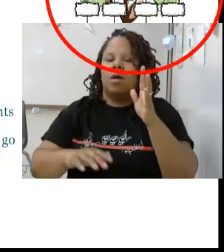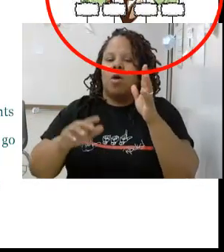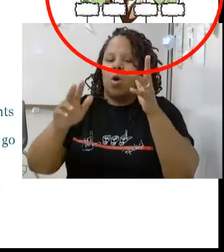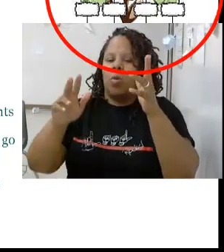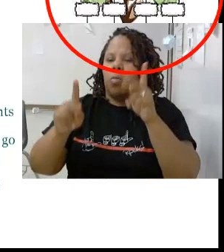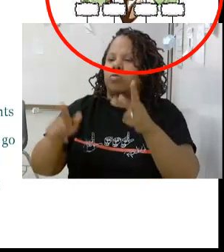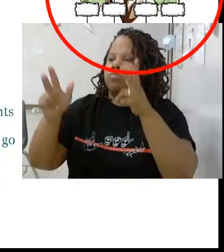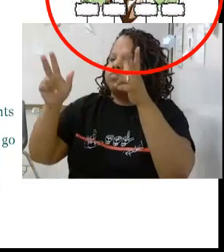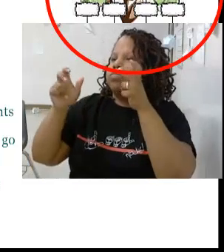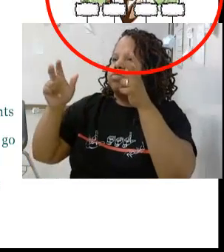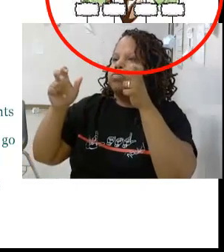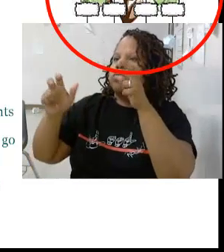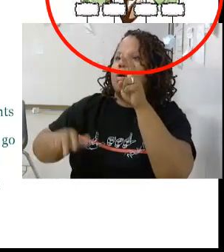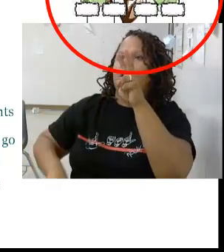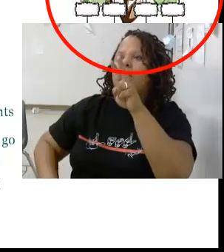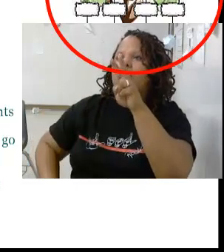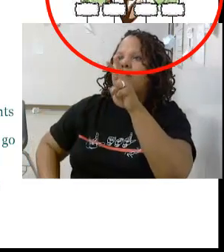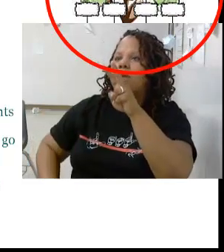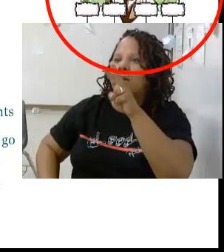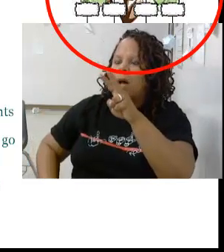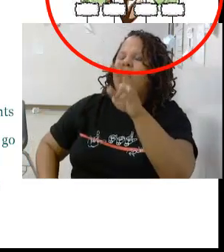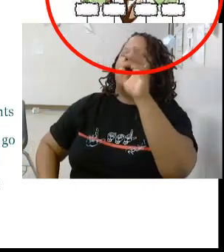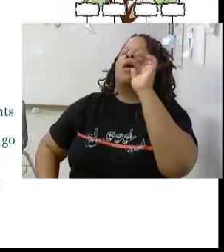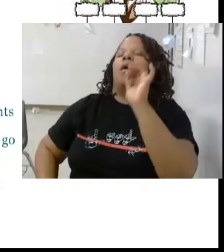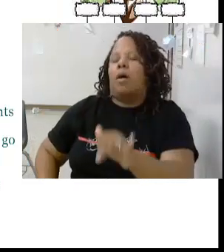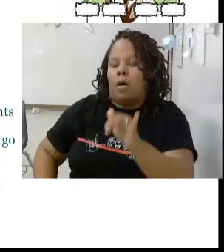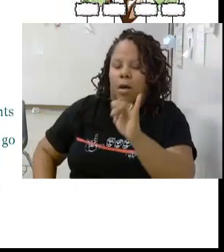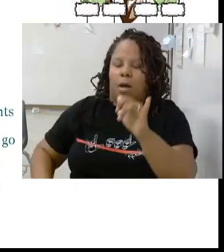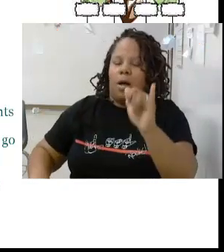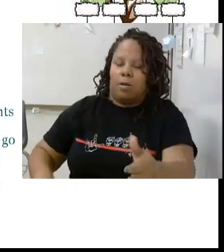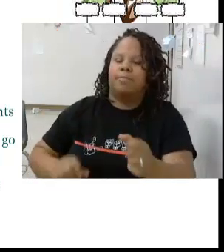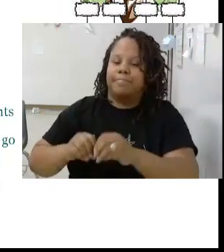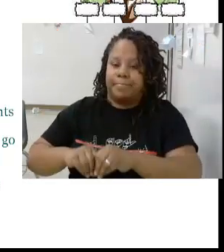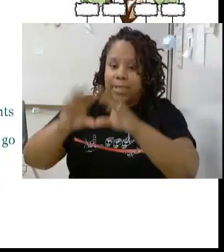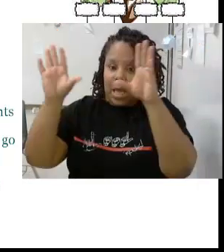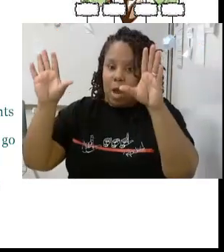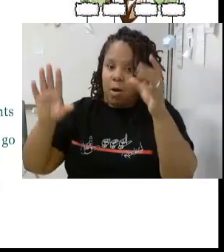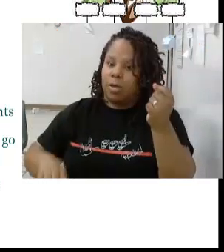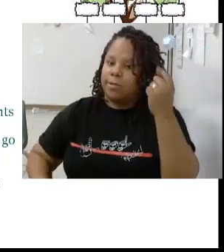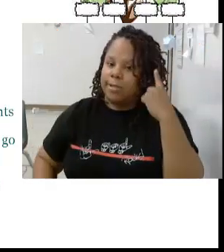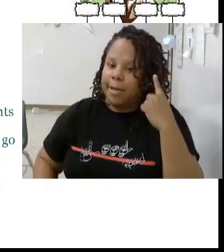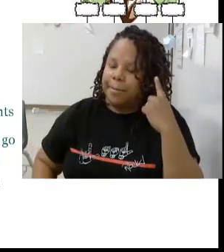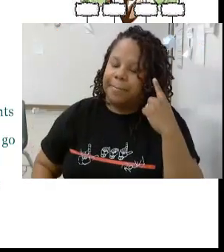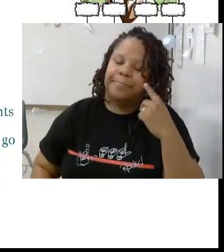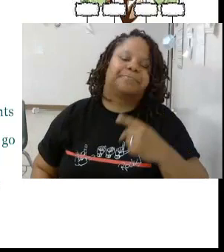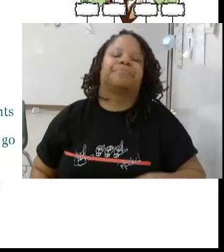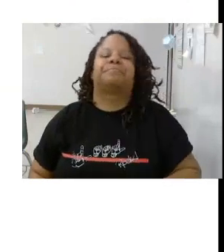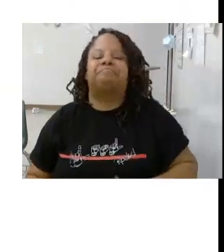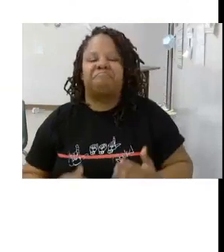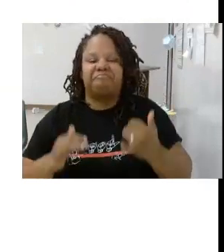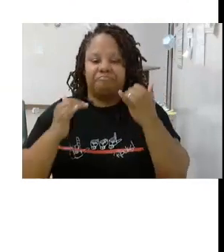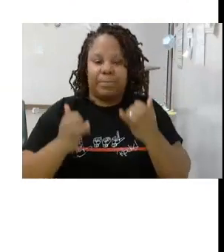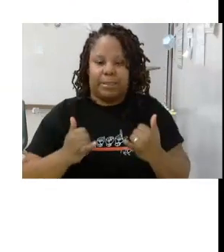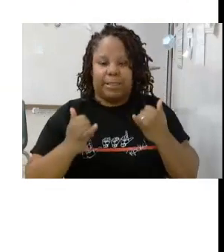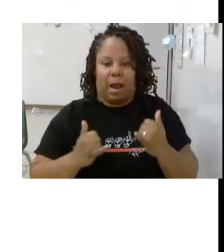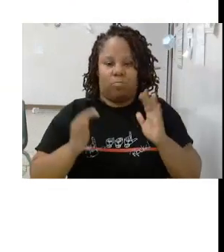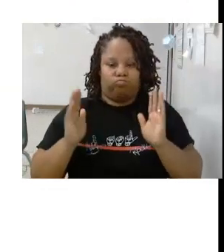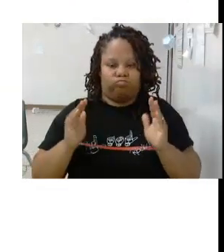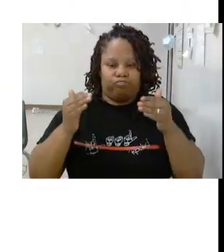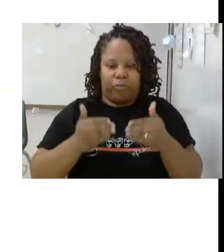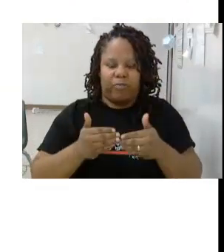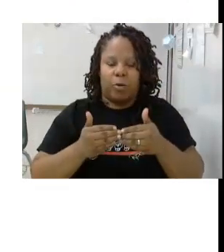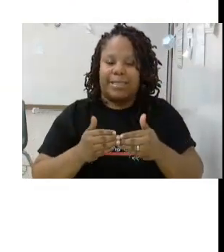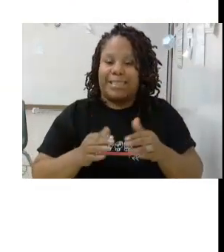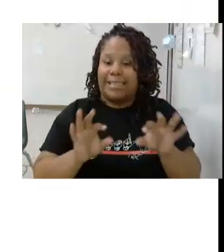is the mother, maternal aunt, paternal aunt, what it is. All right, now we're going to go into sentence structure for discussing